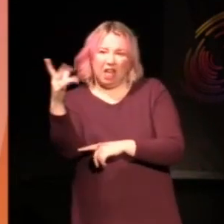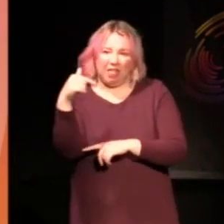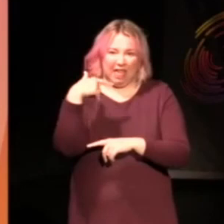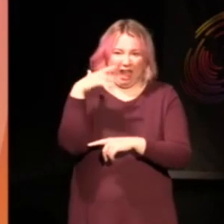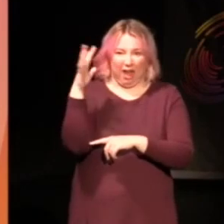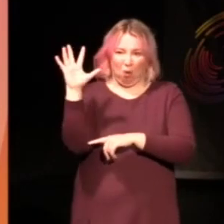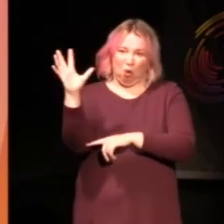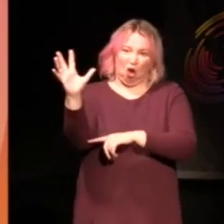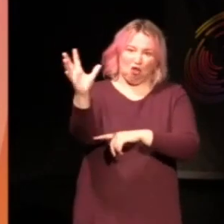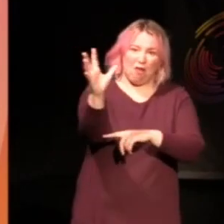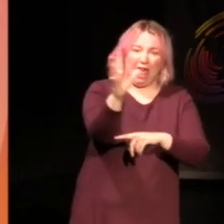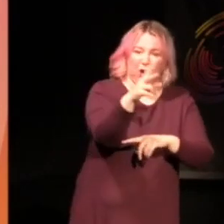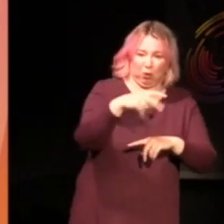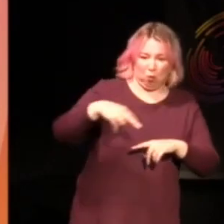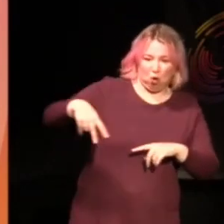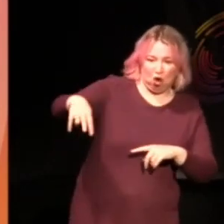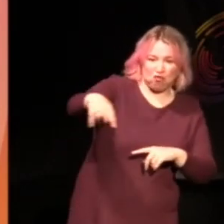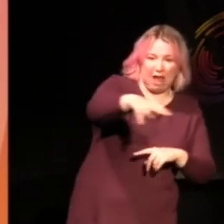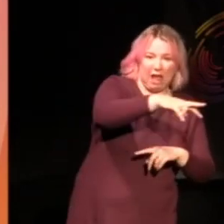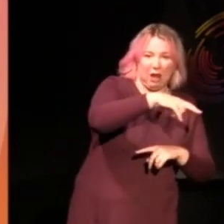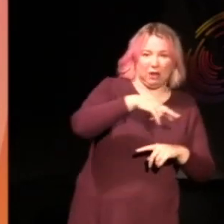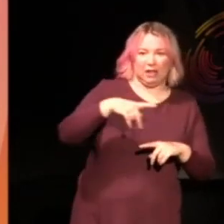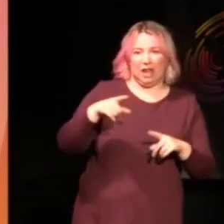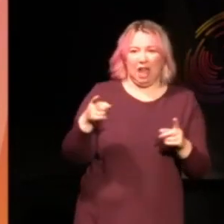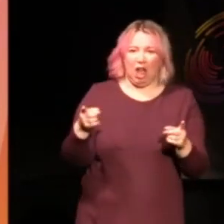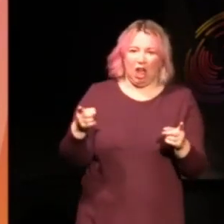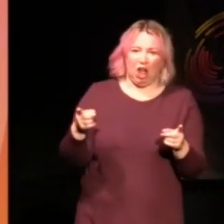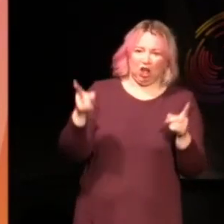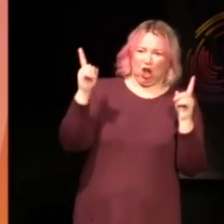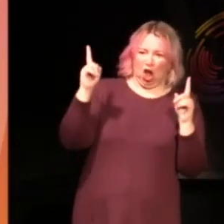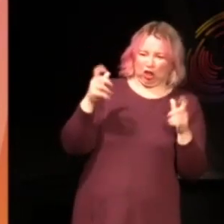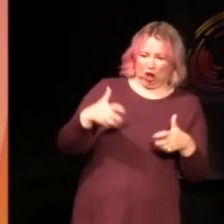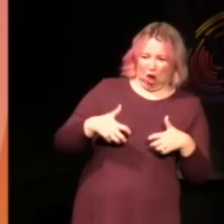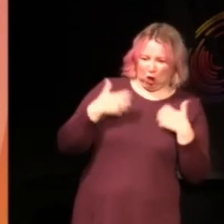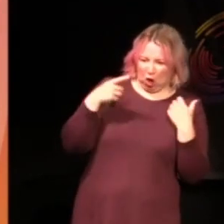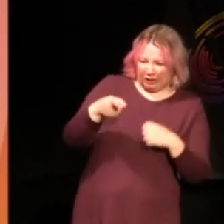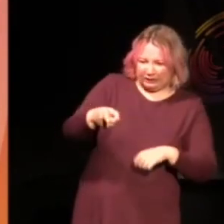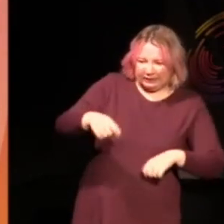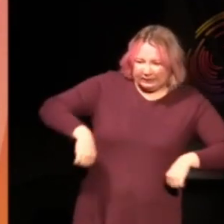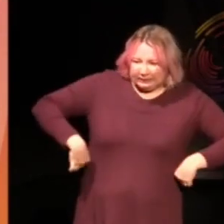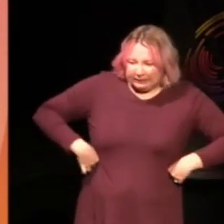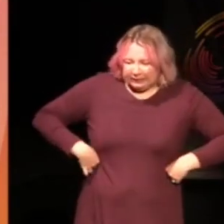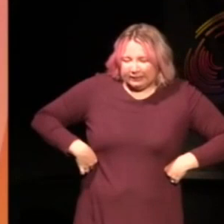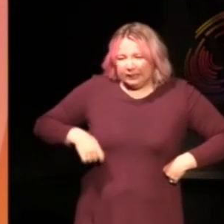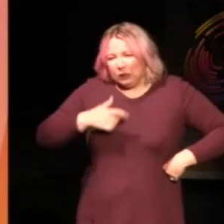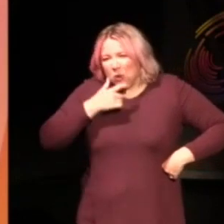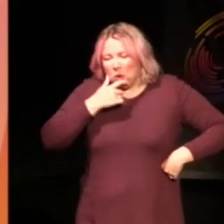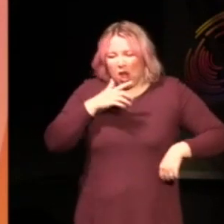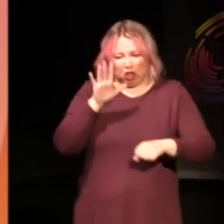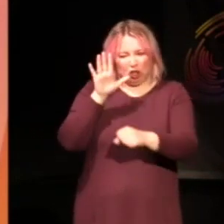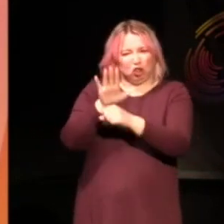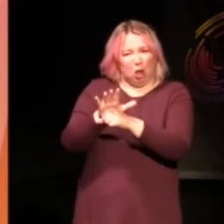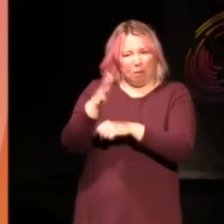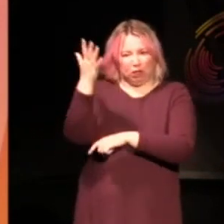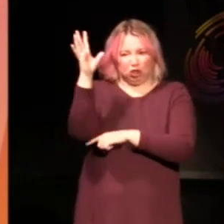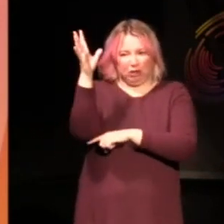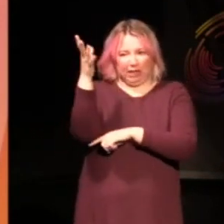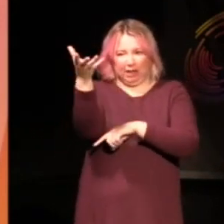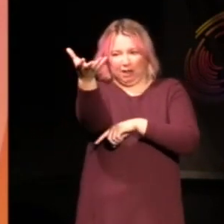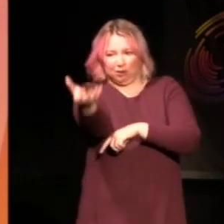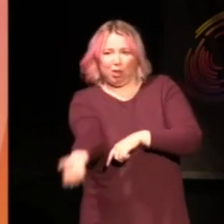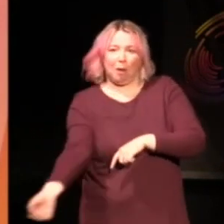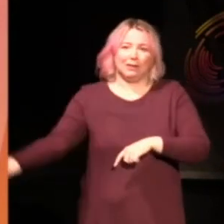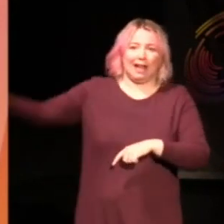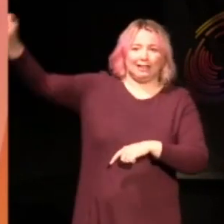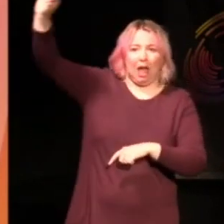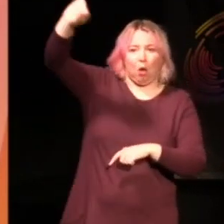around all the time. And God got very annoyed. So he started to stop the trees and turn them upside down